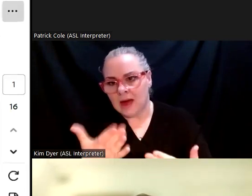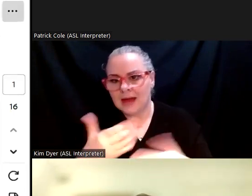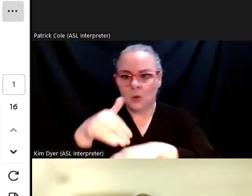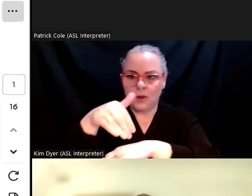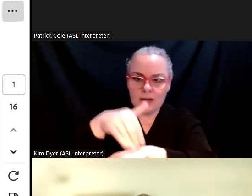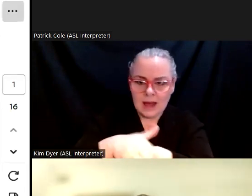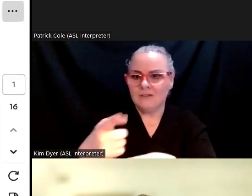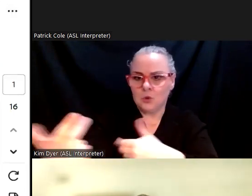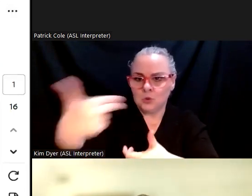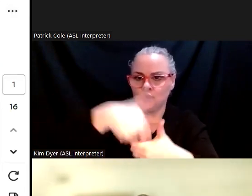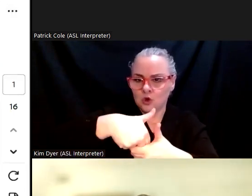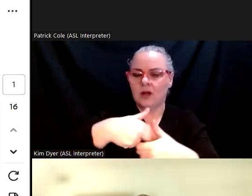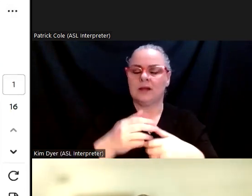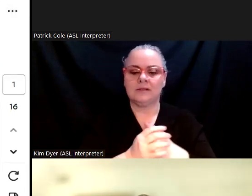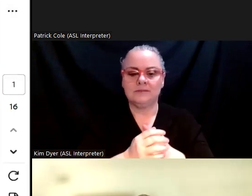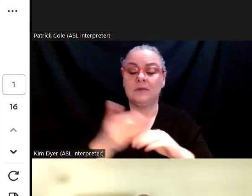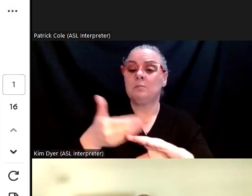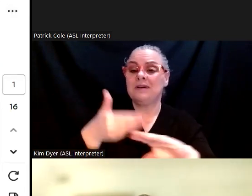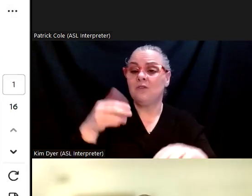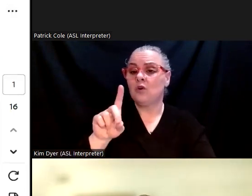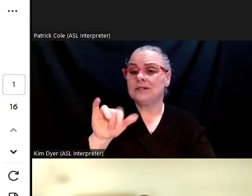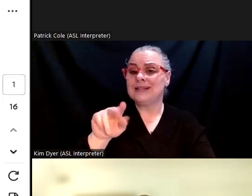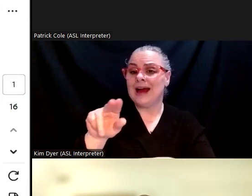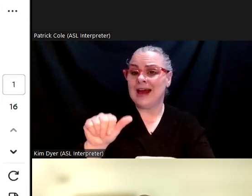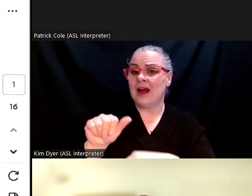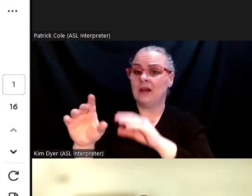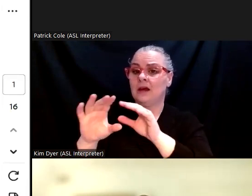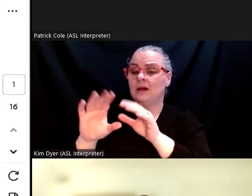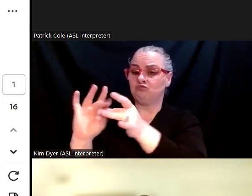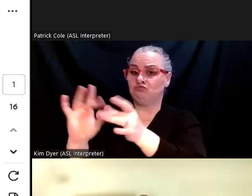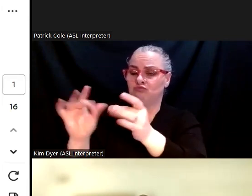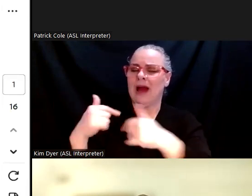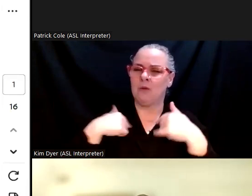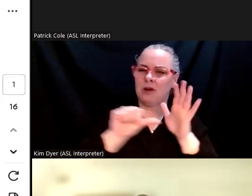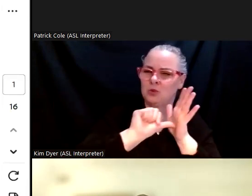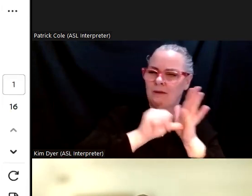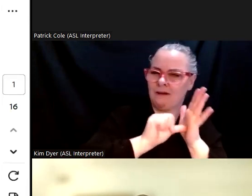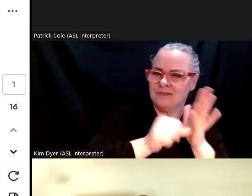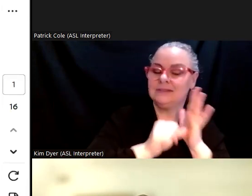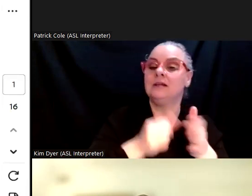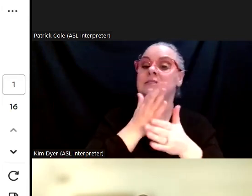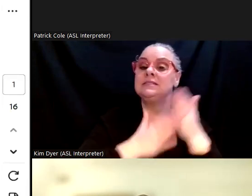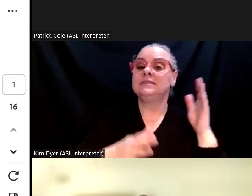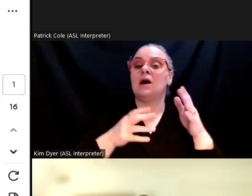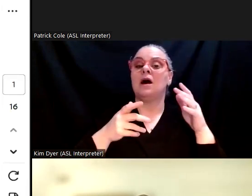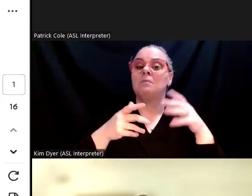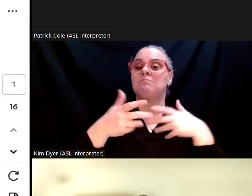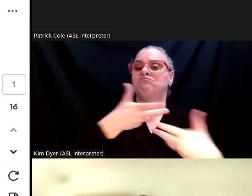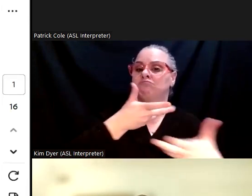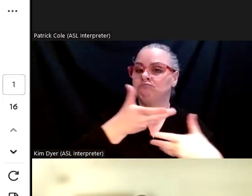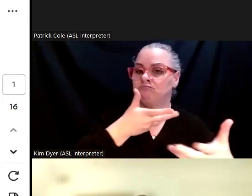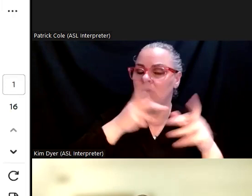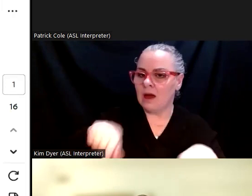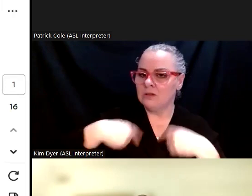for your engagement. Before Diana gets stuck into it, I want to just highlight some of the engagement that we've